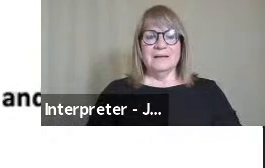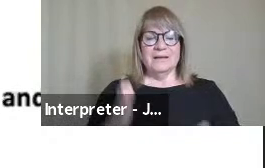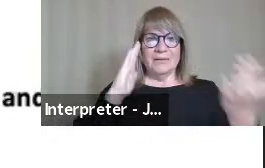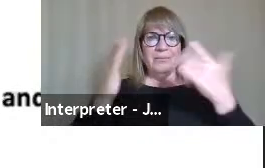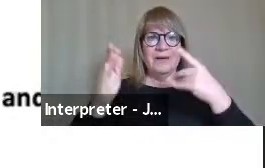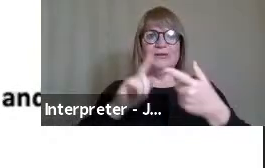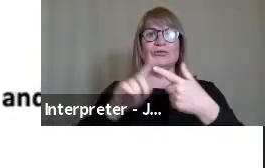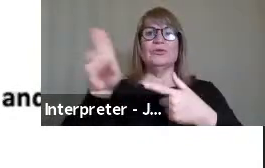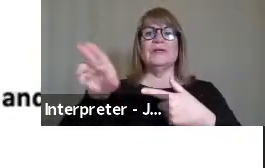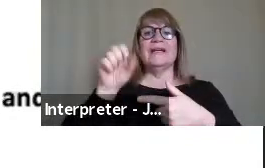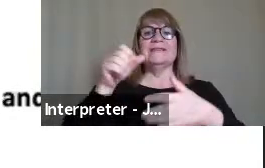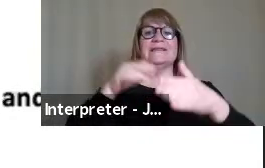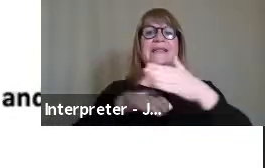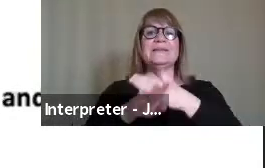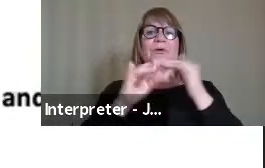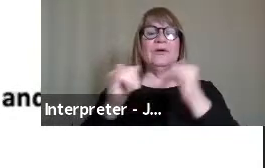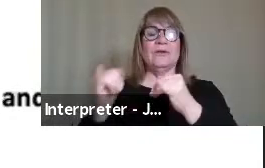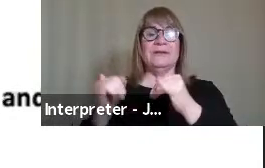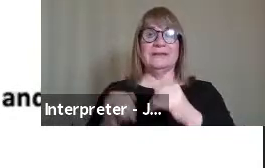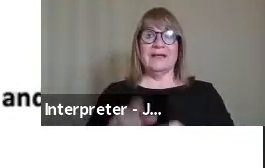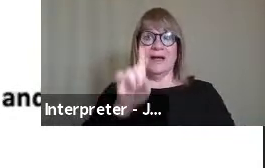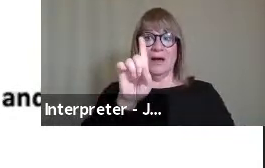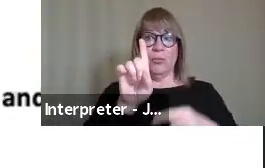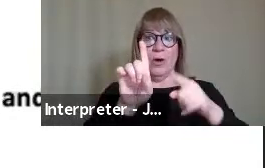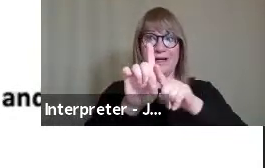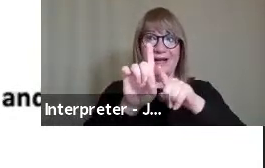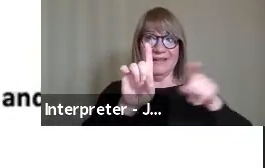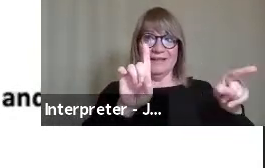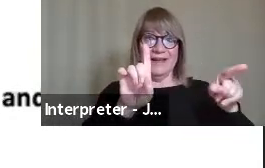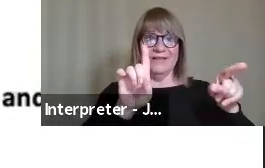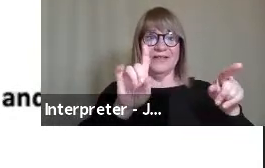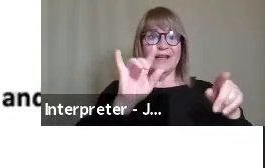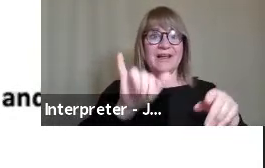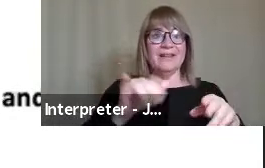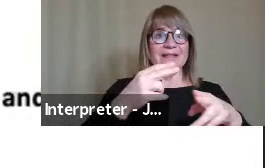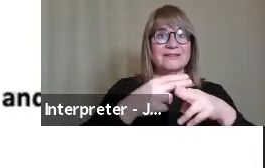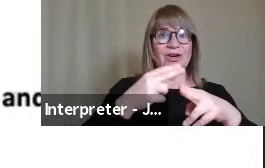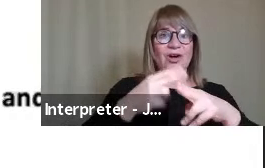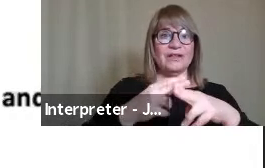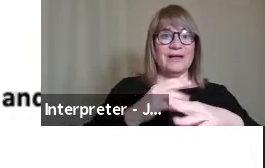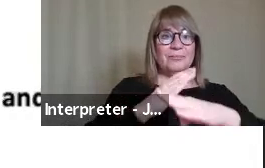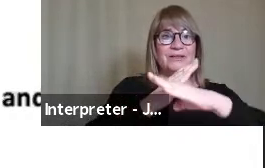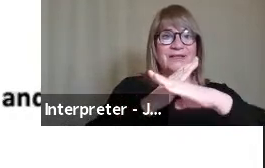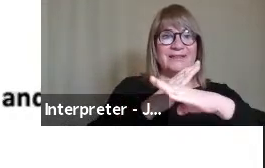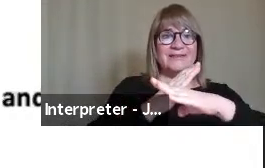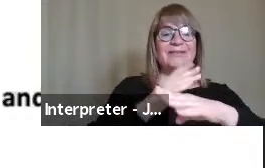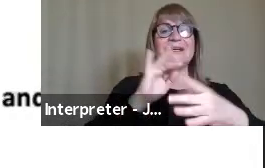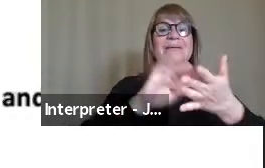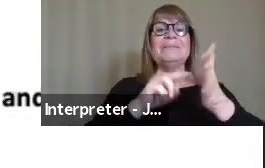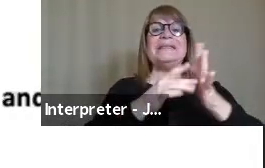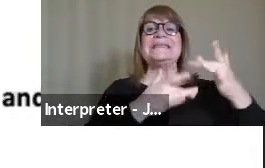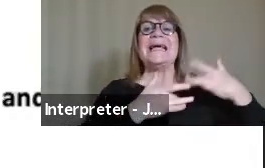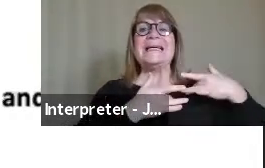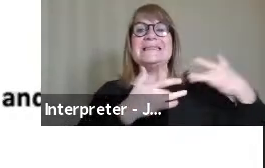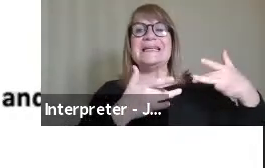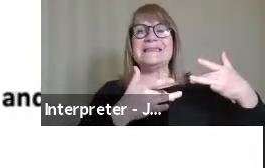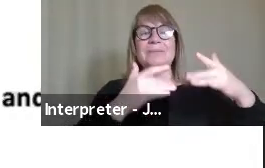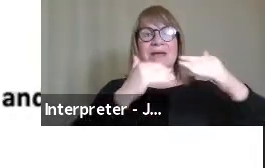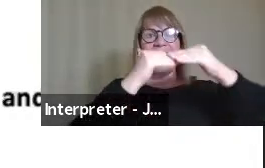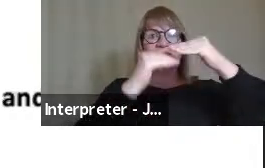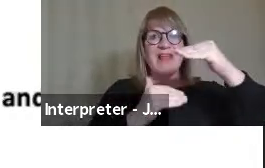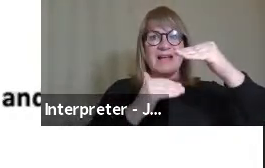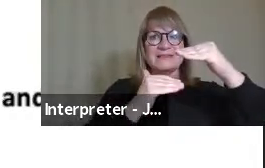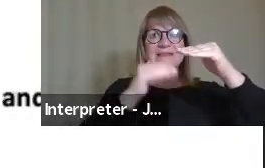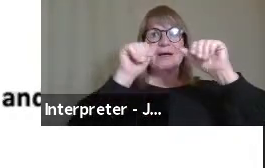individuals anything to the left of one is seen as a protective factor or less likely to be sterilized than us born individuals on the